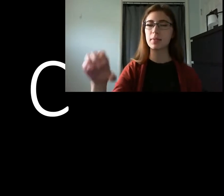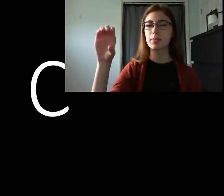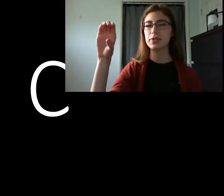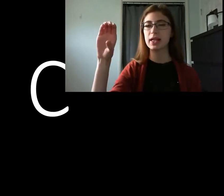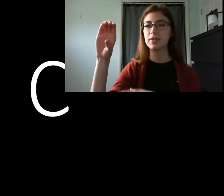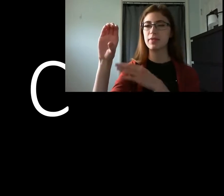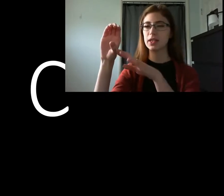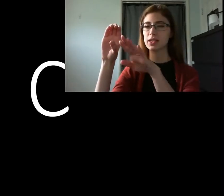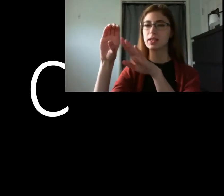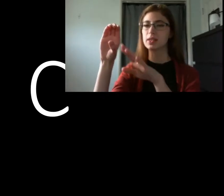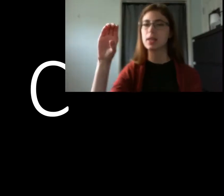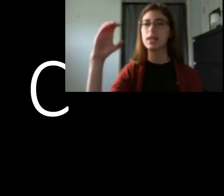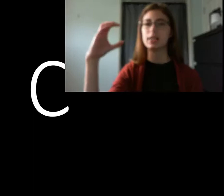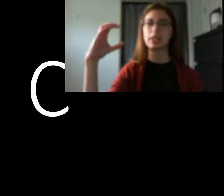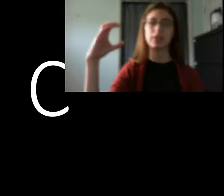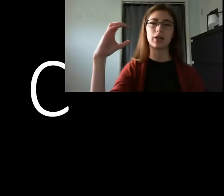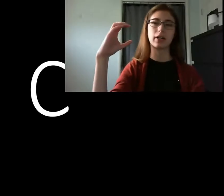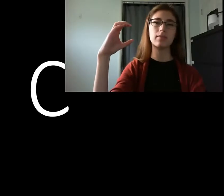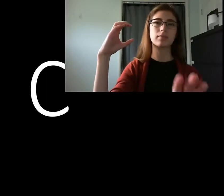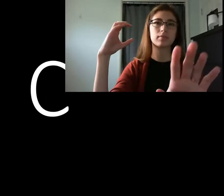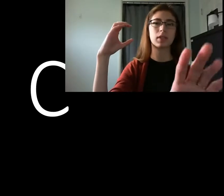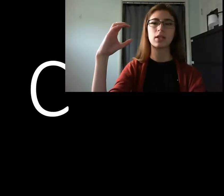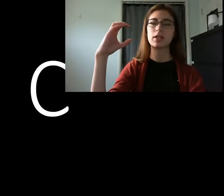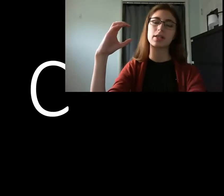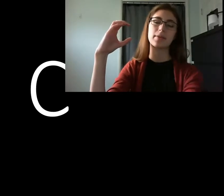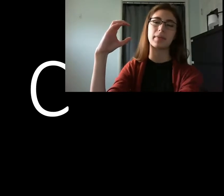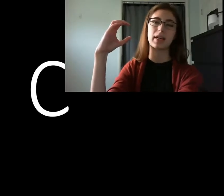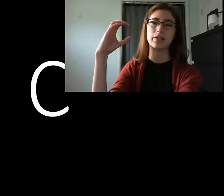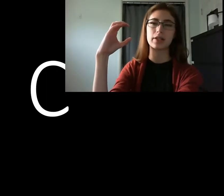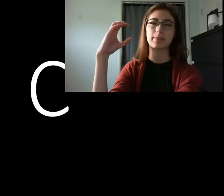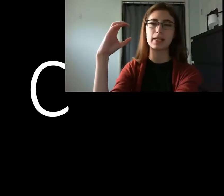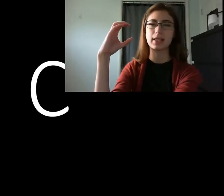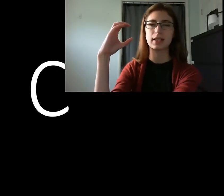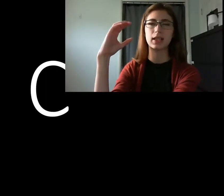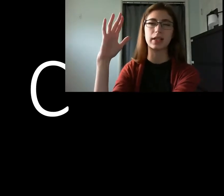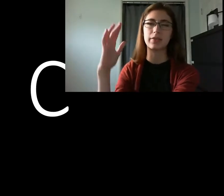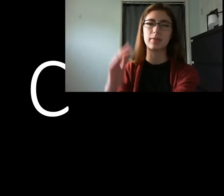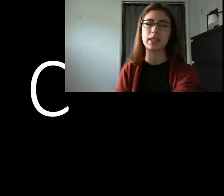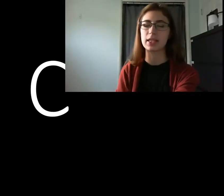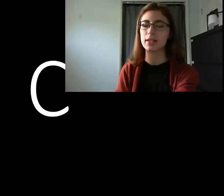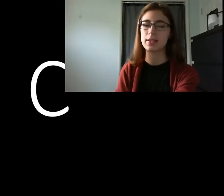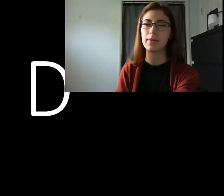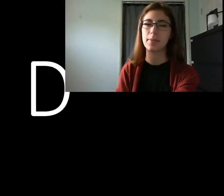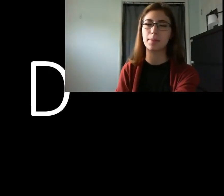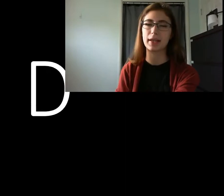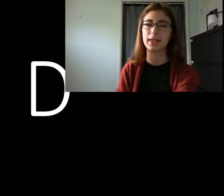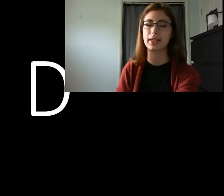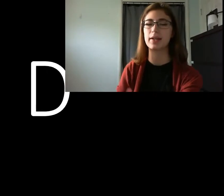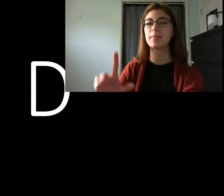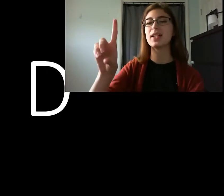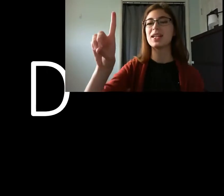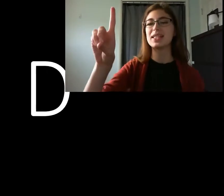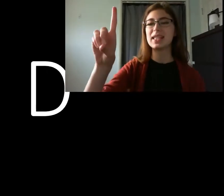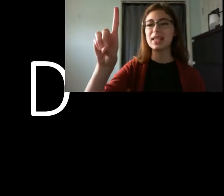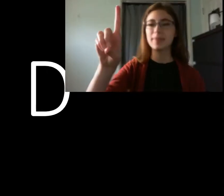Some people sign it facing this way. I tend to turn it. So it just makes it clear for me to see. So I like